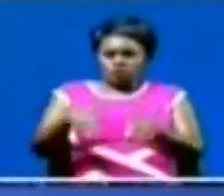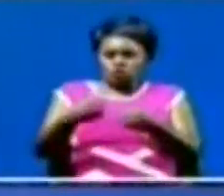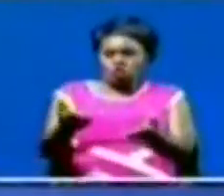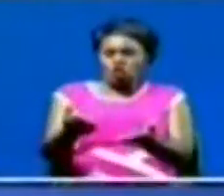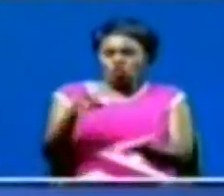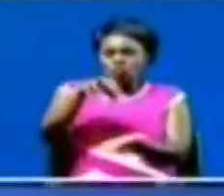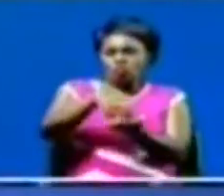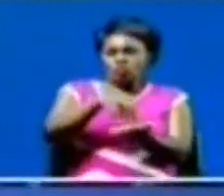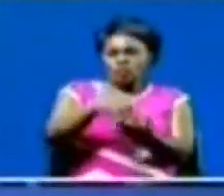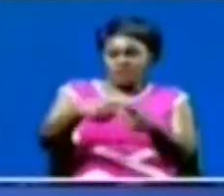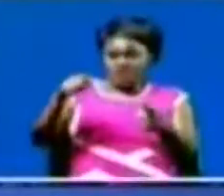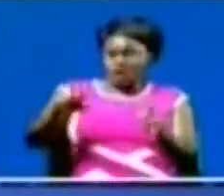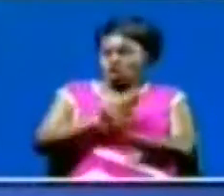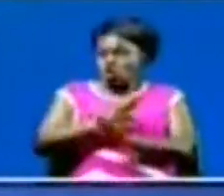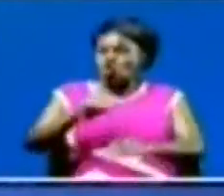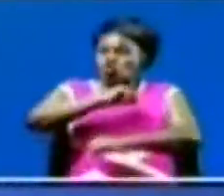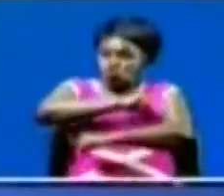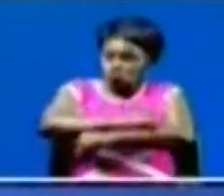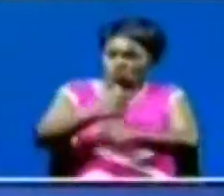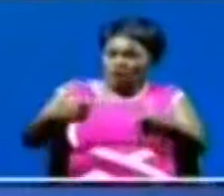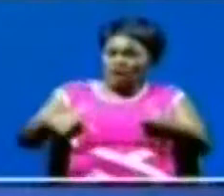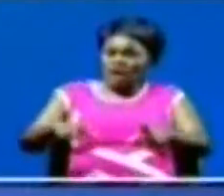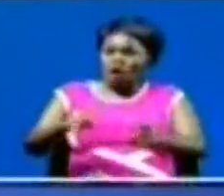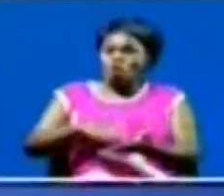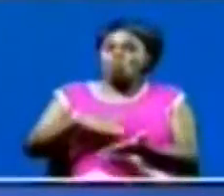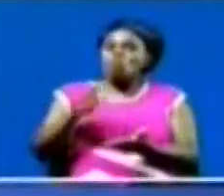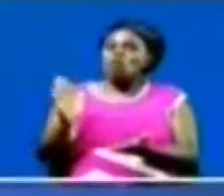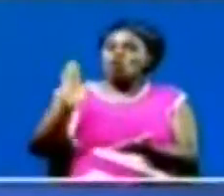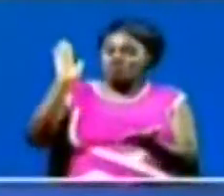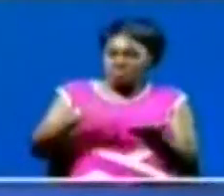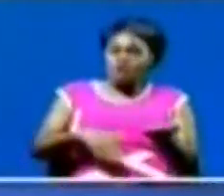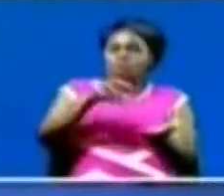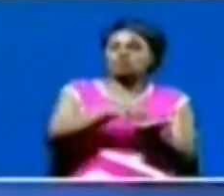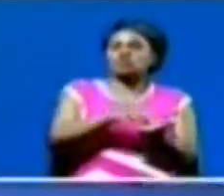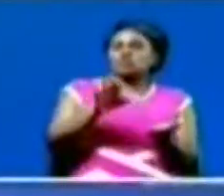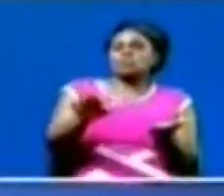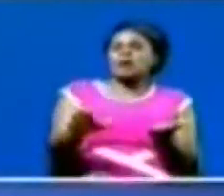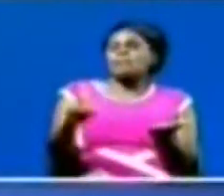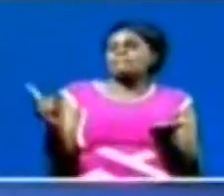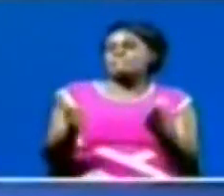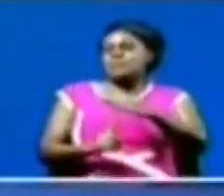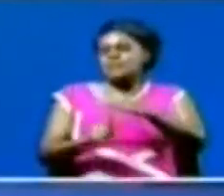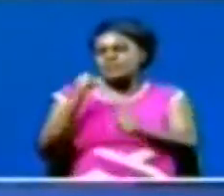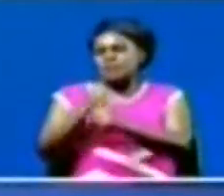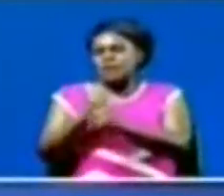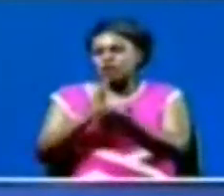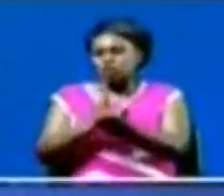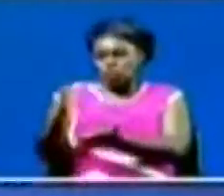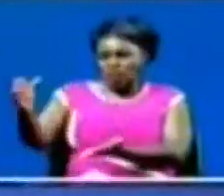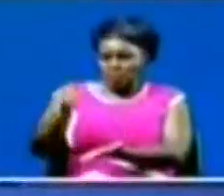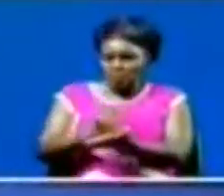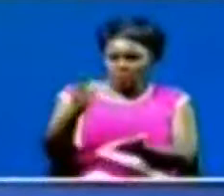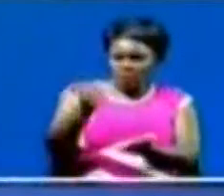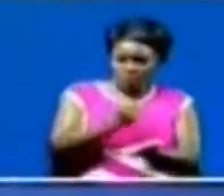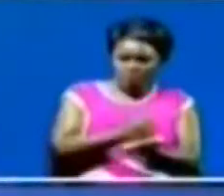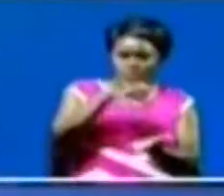bidder. This year, however, no school will be allowed to admit more students than the slots declared, as the ministry will ensure placements match the declared